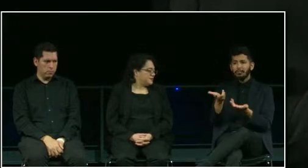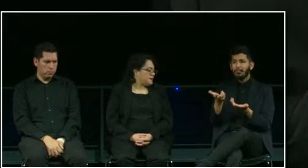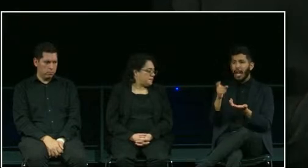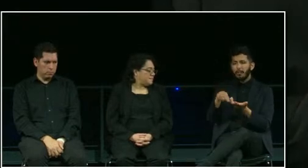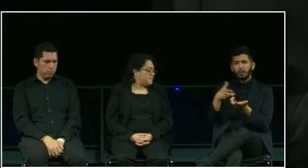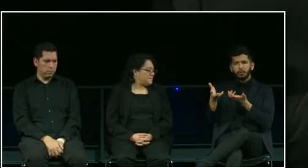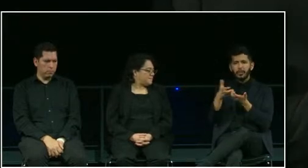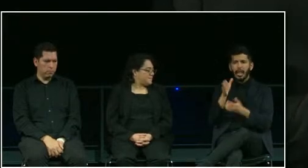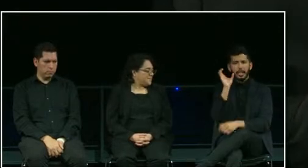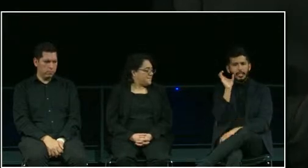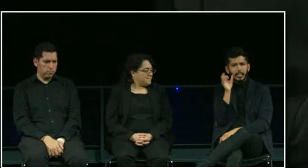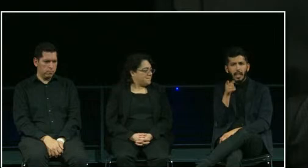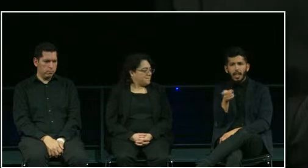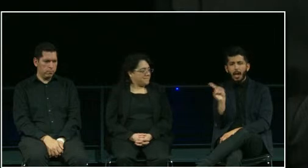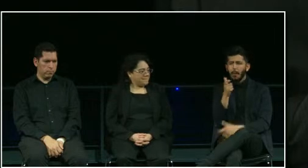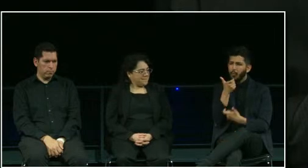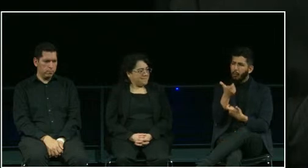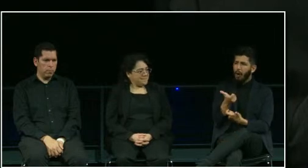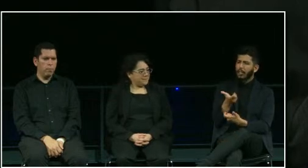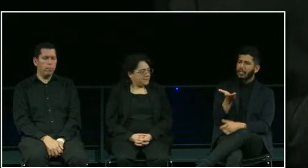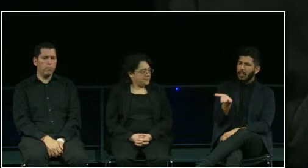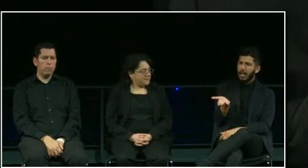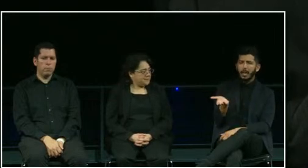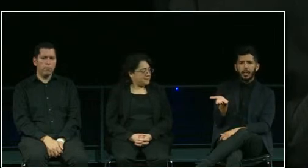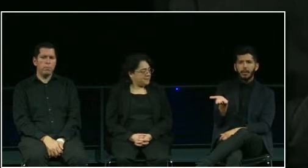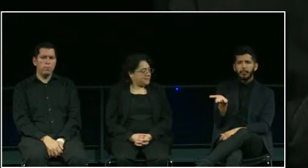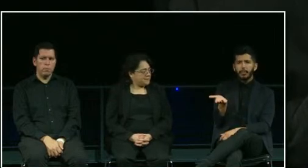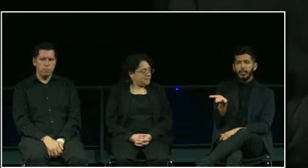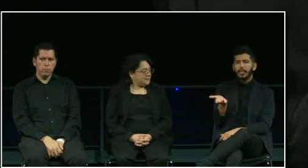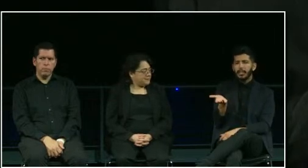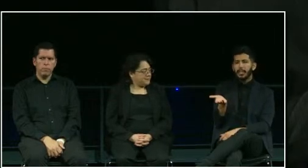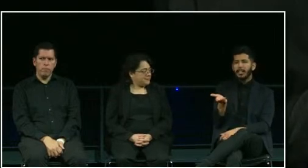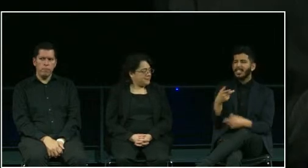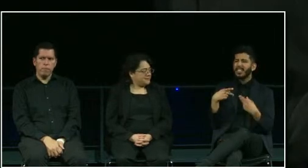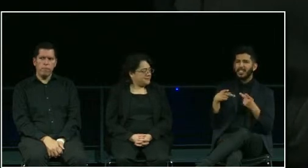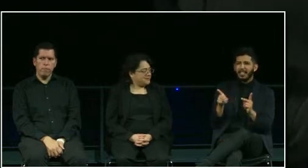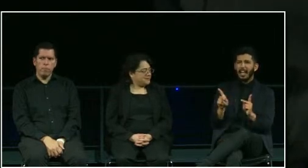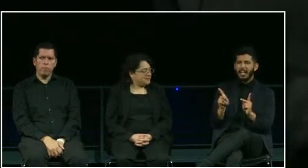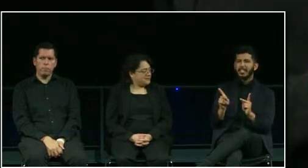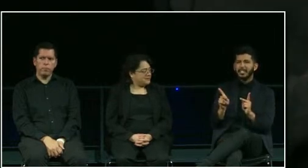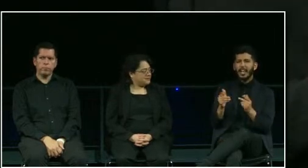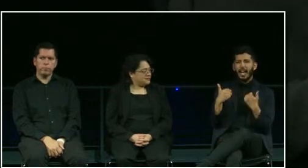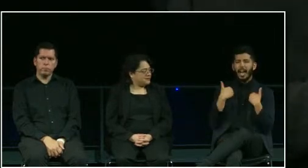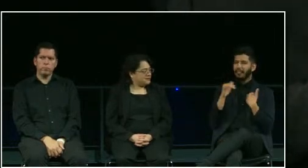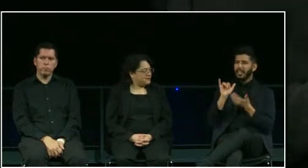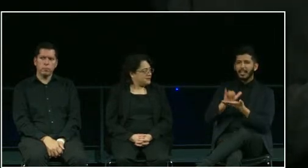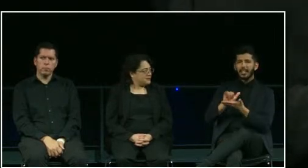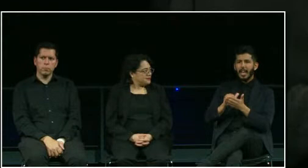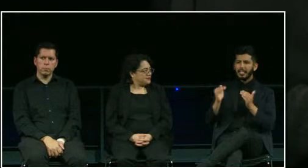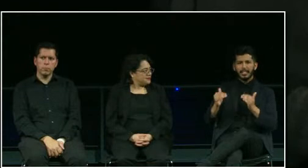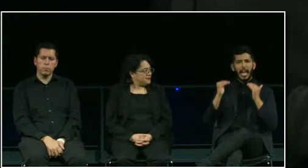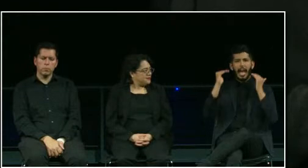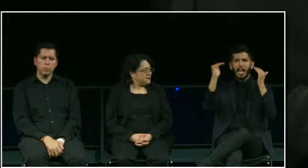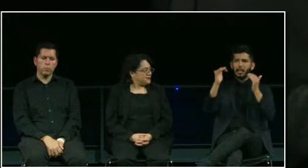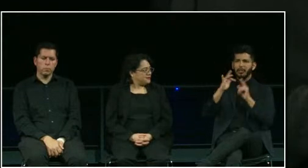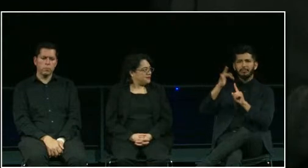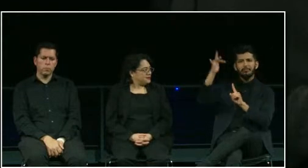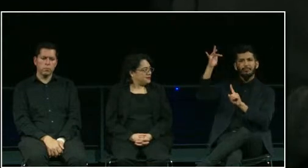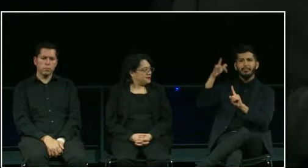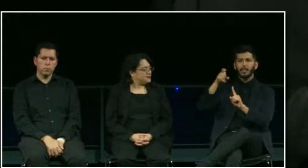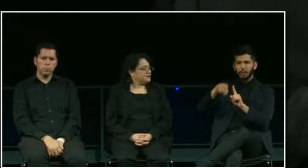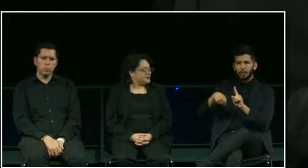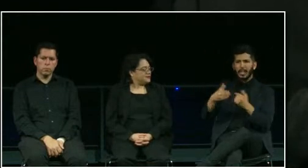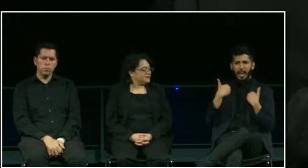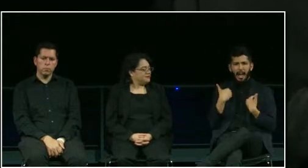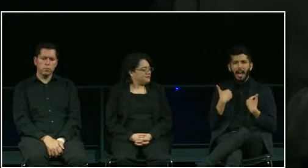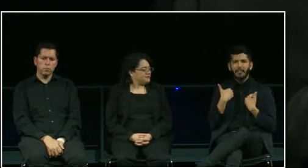Let's listen to them, let's watch them, and let's regain that stature that needs to be regained for this to be